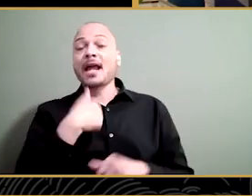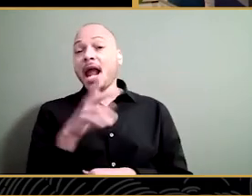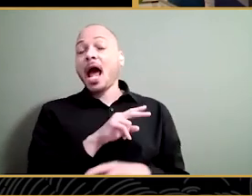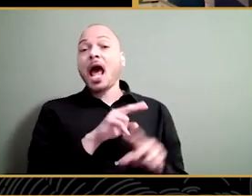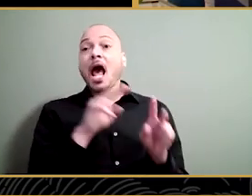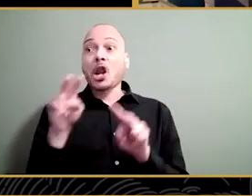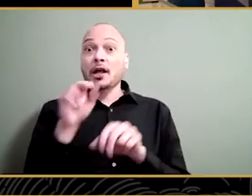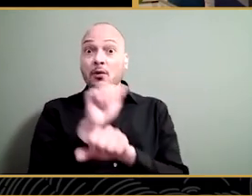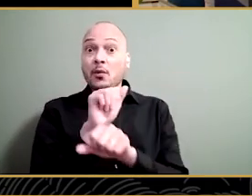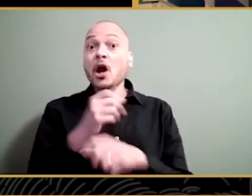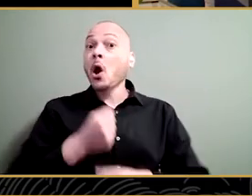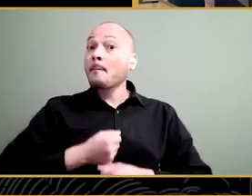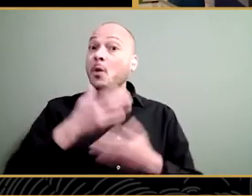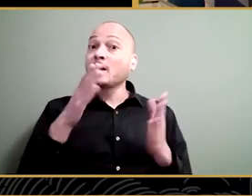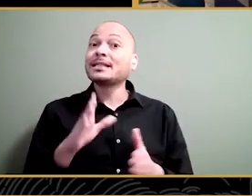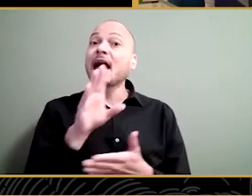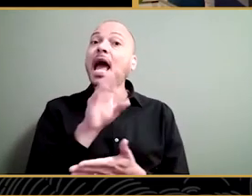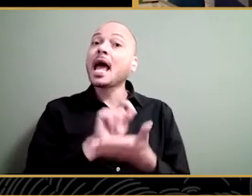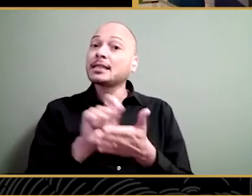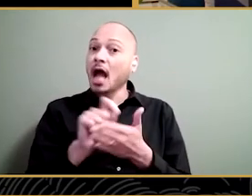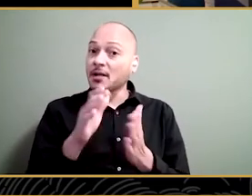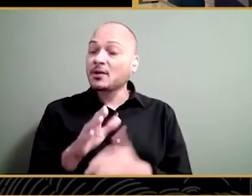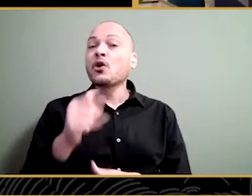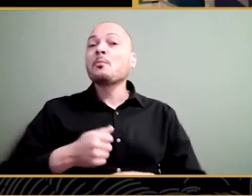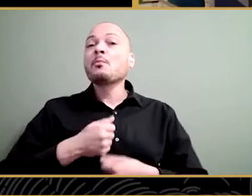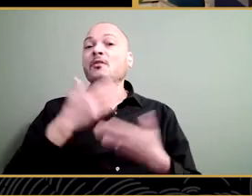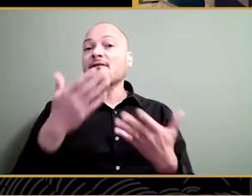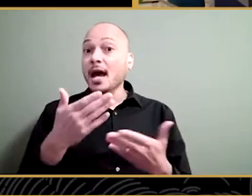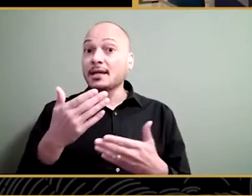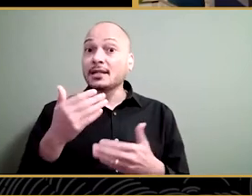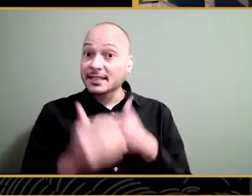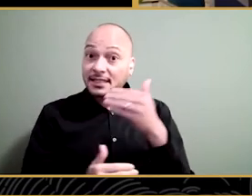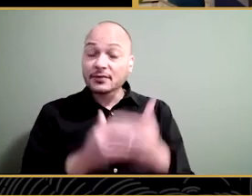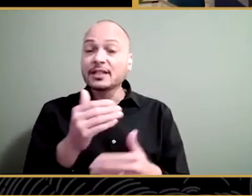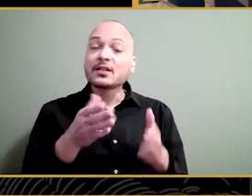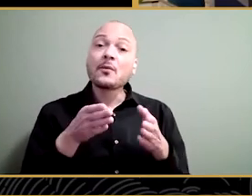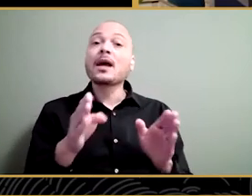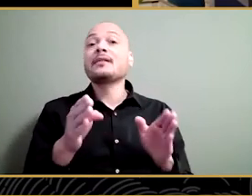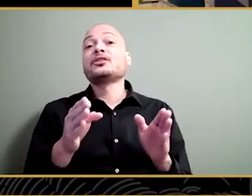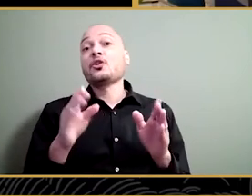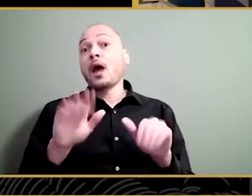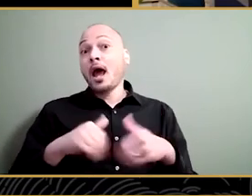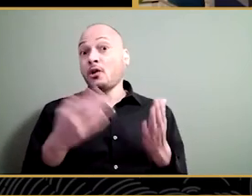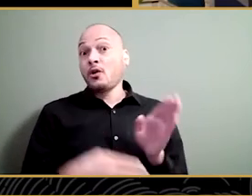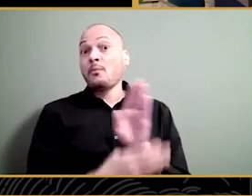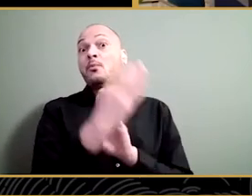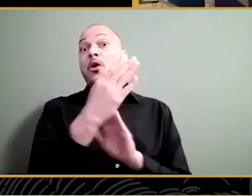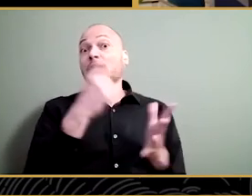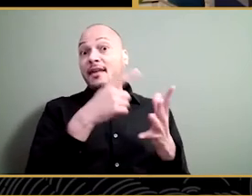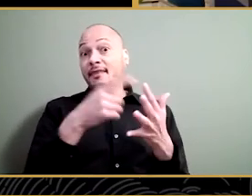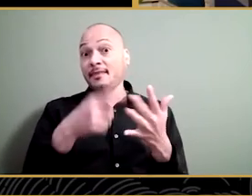work of poets and documentarians Who provided a series of potential models and methods for how to